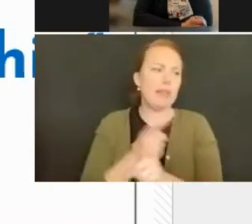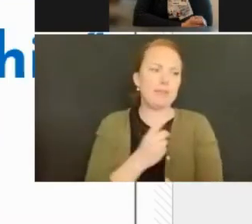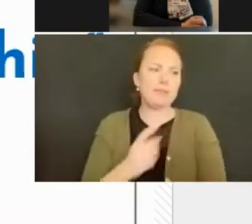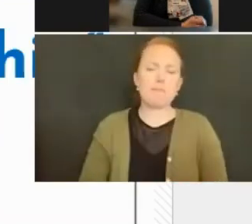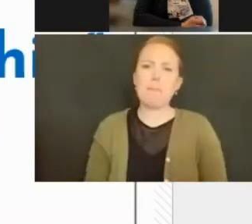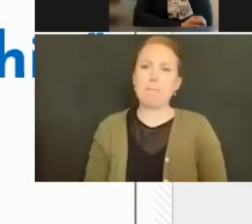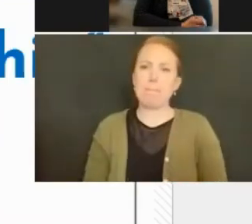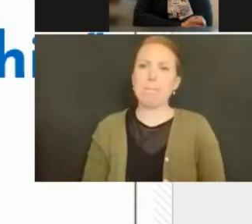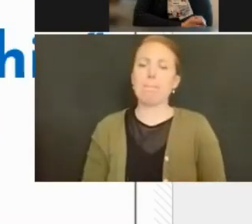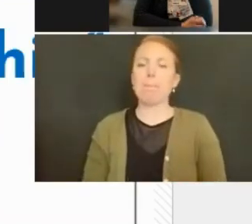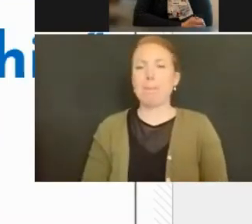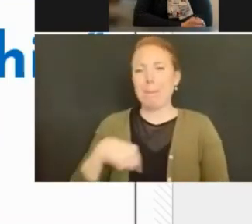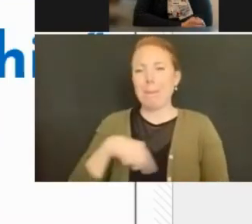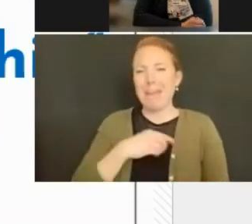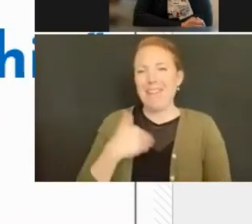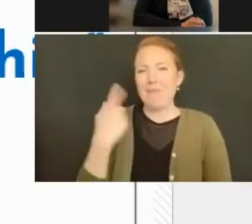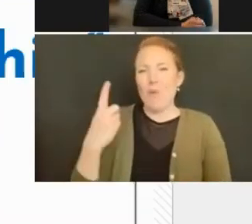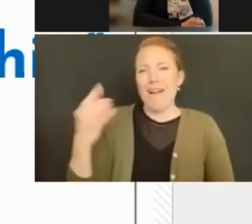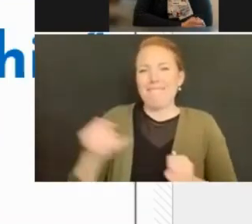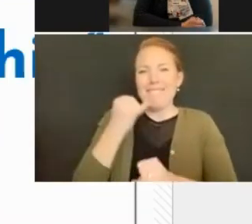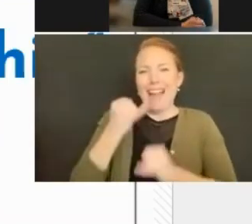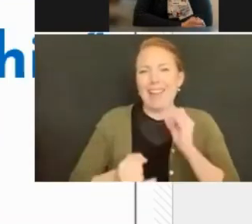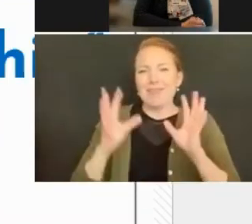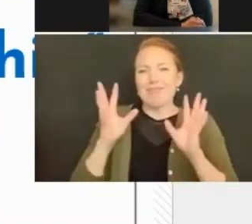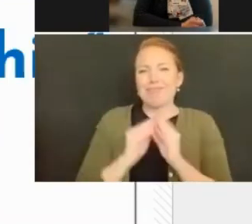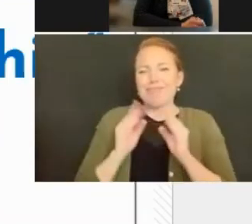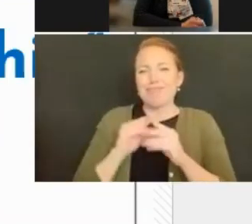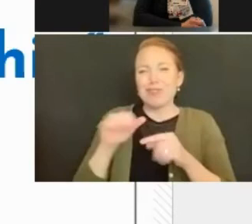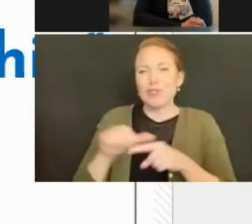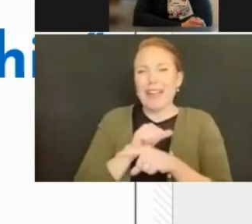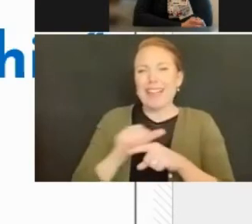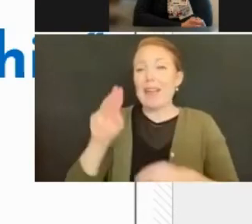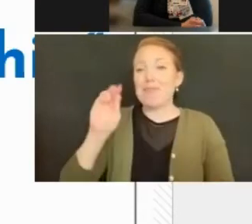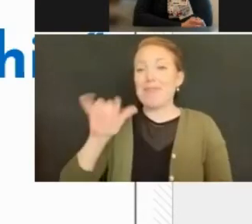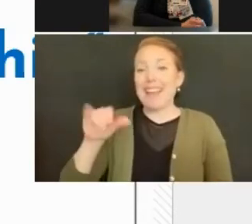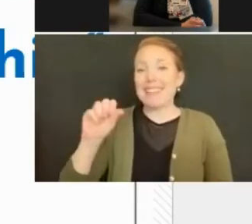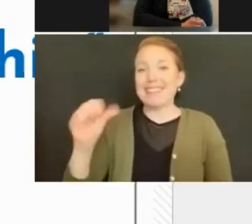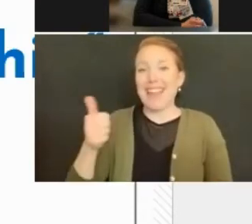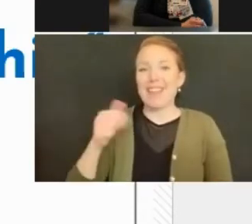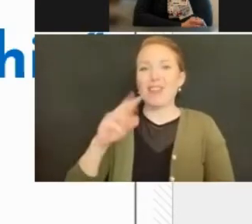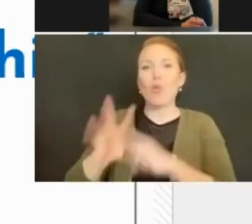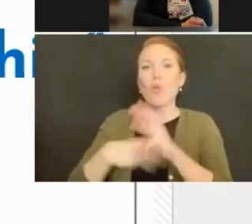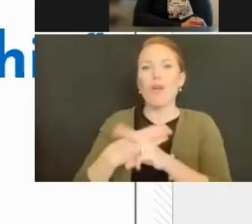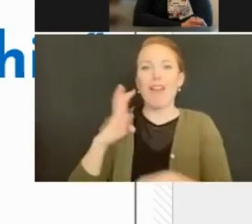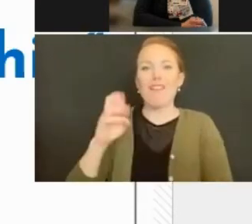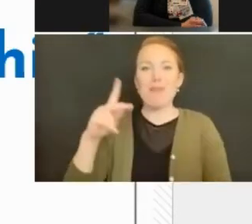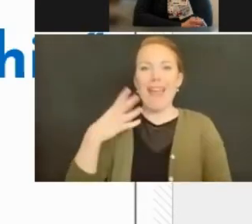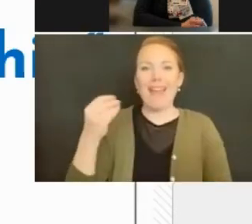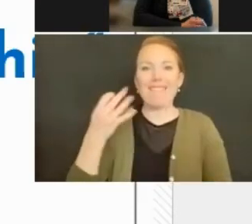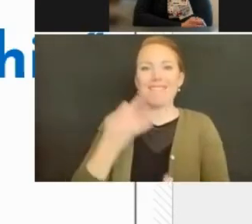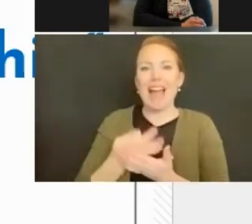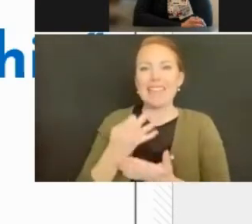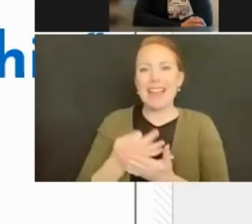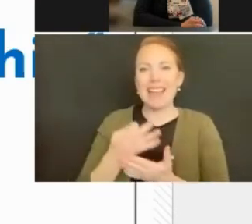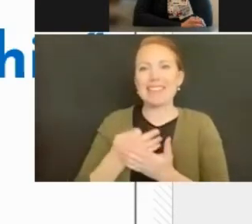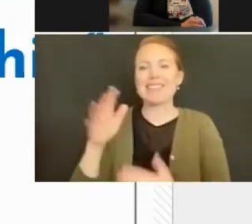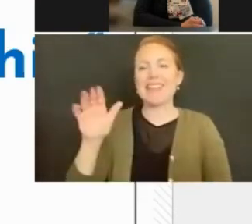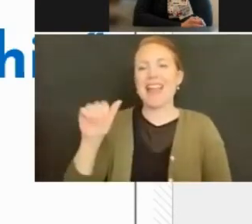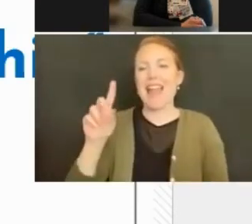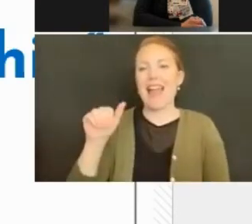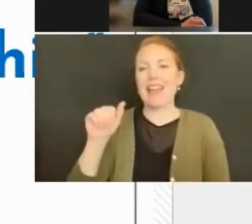have one final webinar in our series. It'll be on May 10th on the world of banking and finance with Adam Rosen from